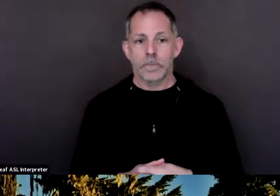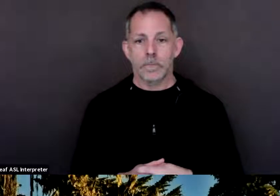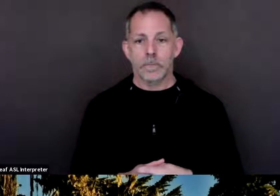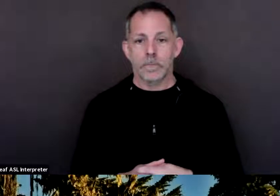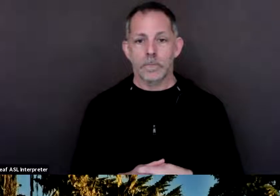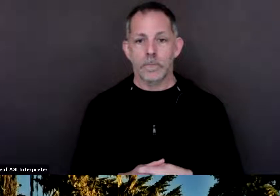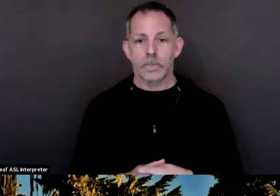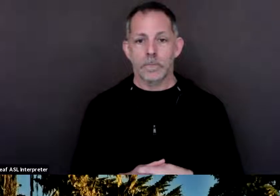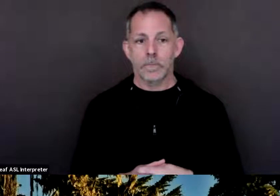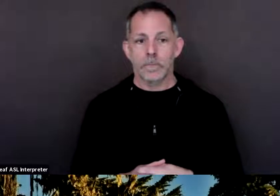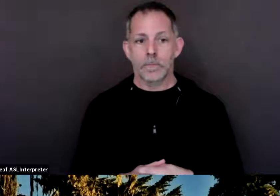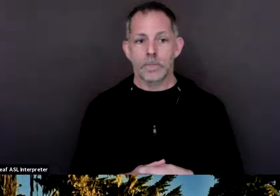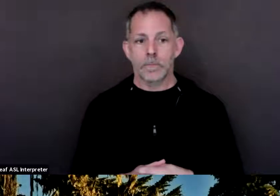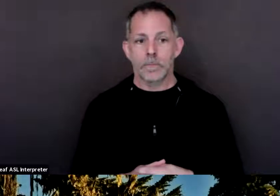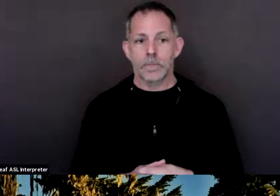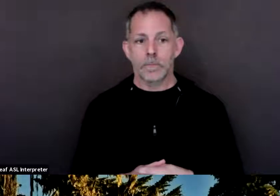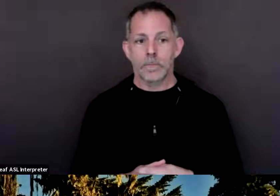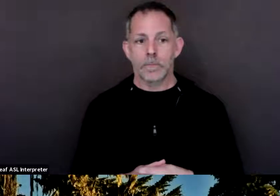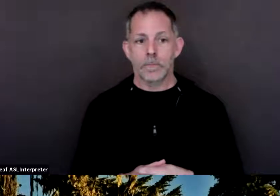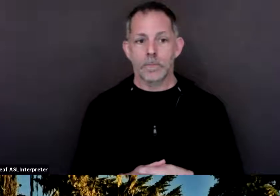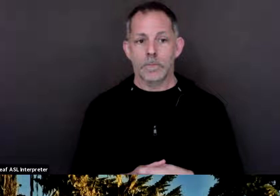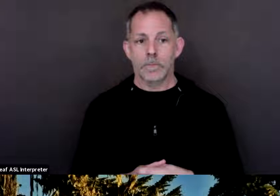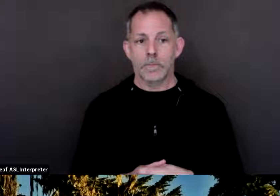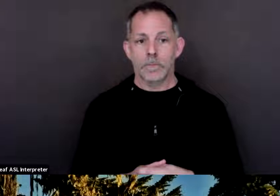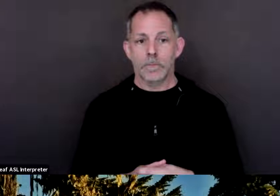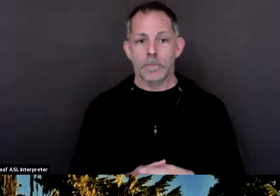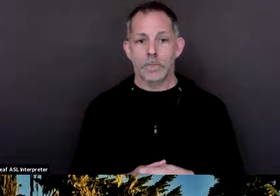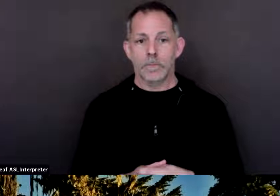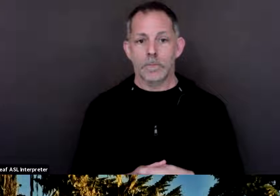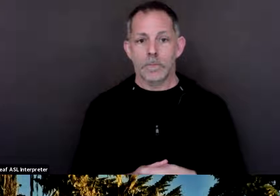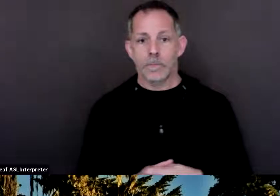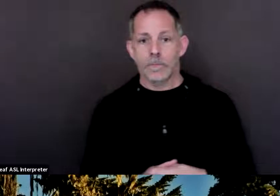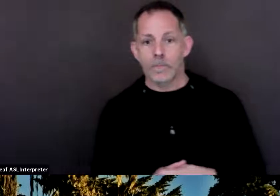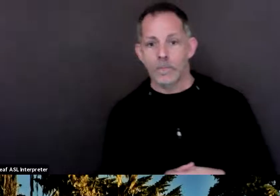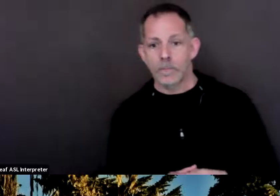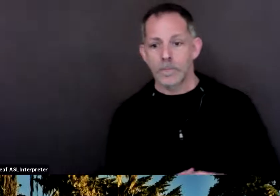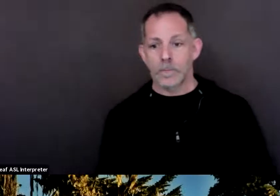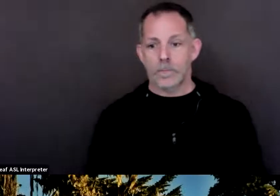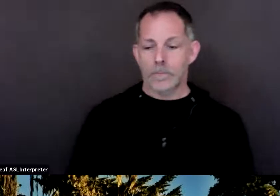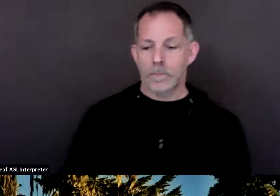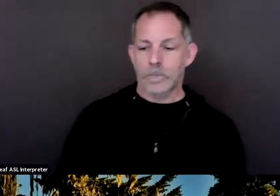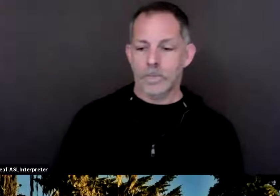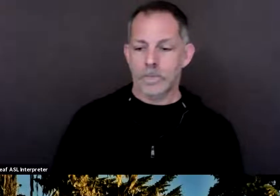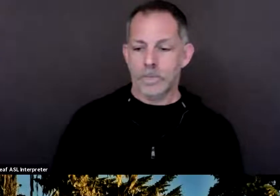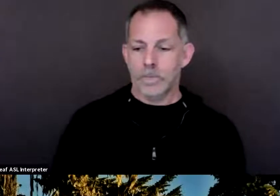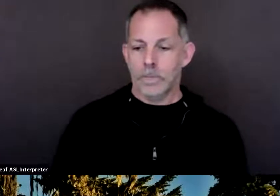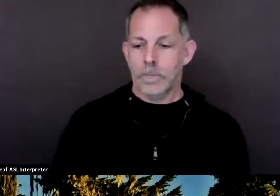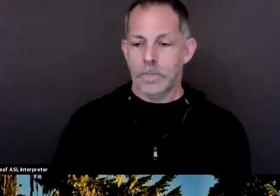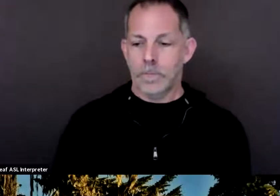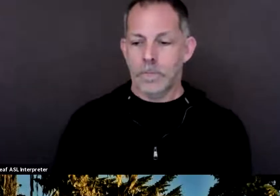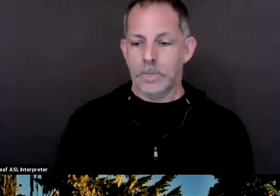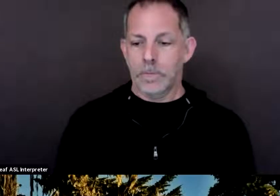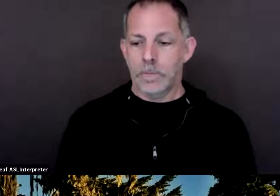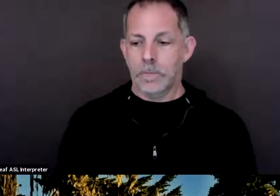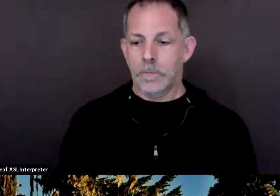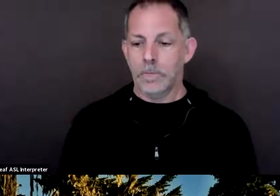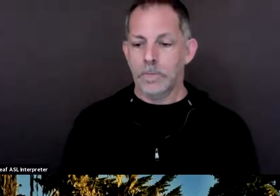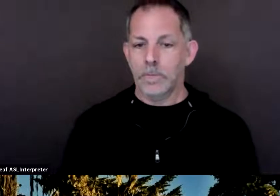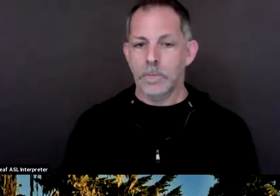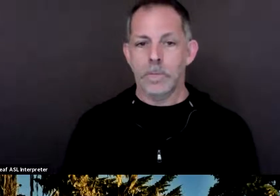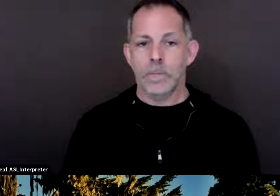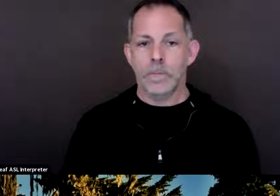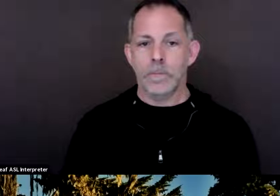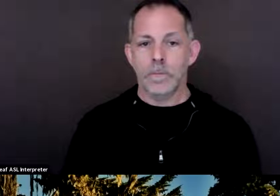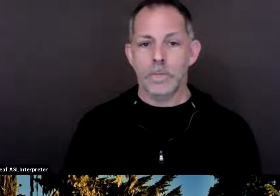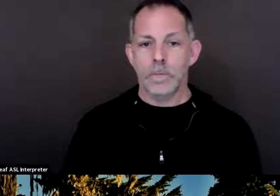county want to get vaccinated. We want you to get vaccinated. We're trying to make it accessible and easy for you to get vaccinated. As